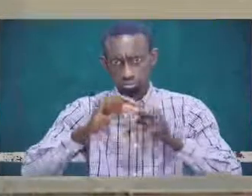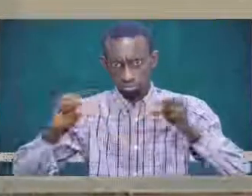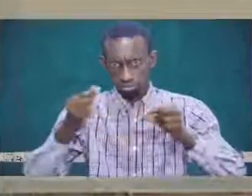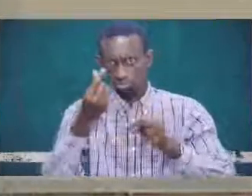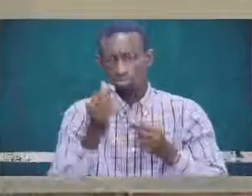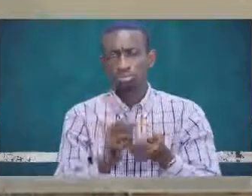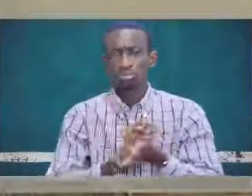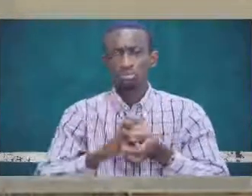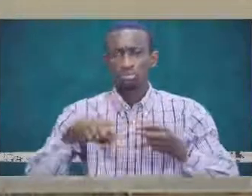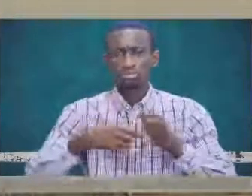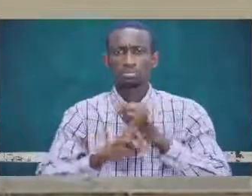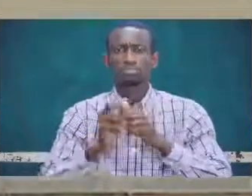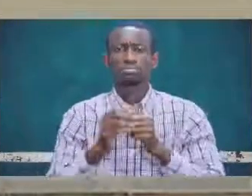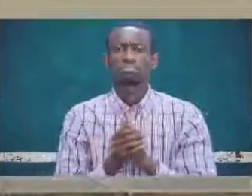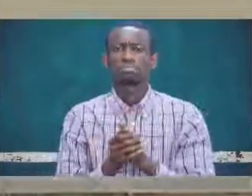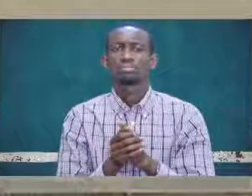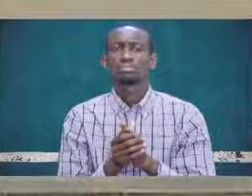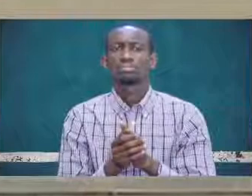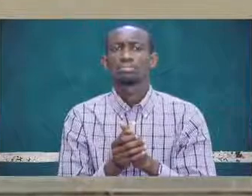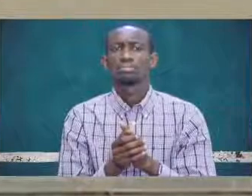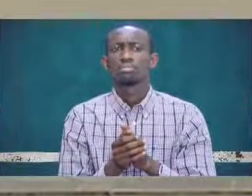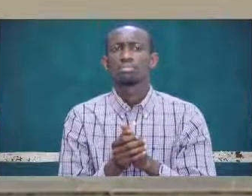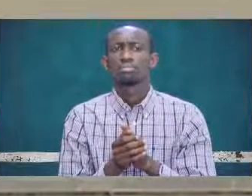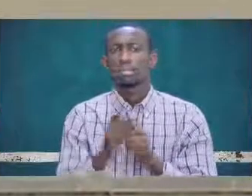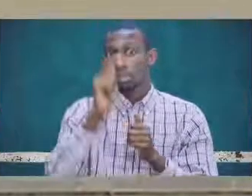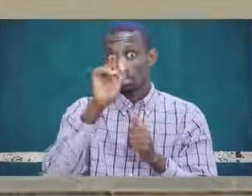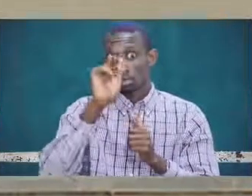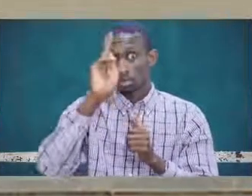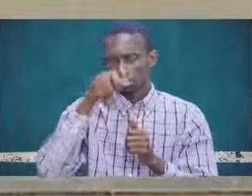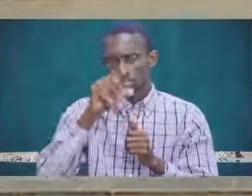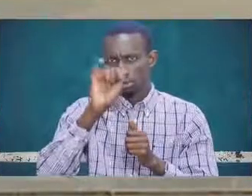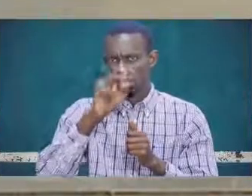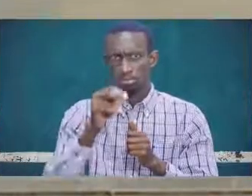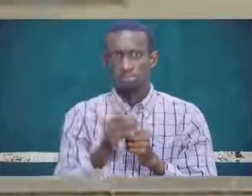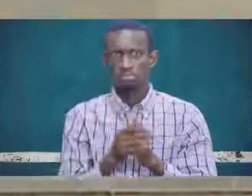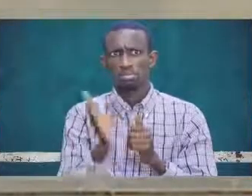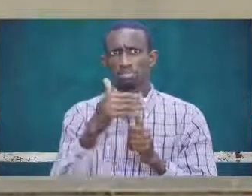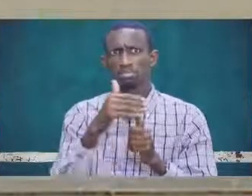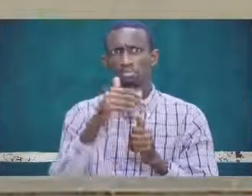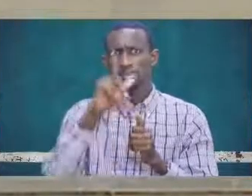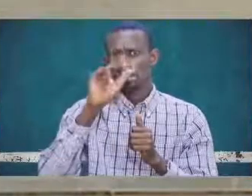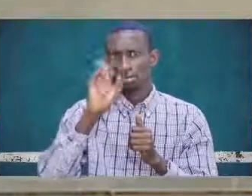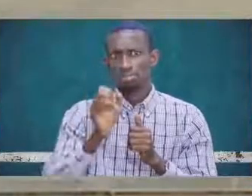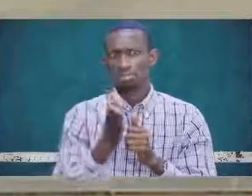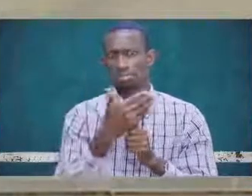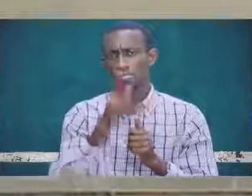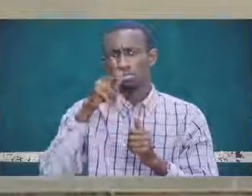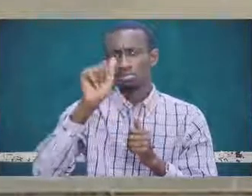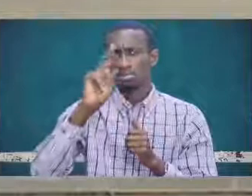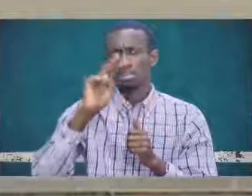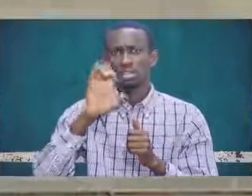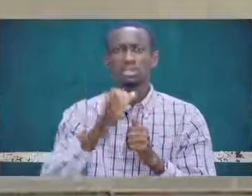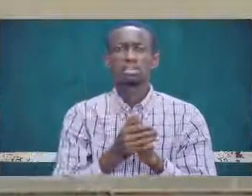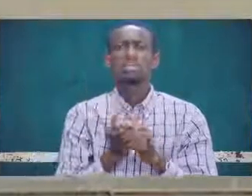of digestion. Trypsin and lipase and pancreatic amylase, all these enzymes, they are normally found in an environment which is